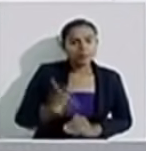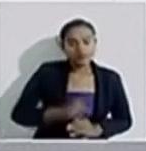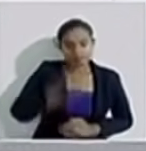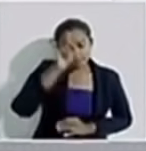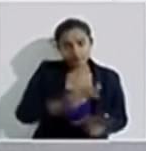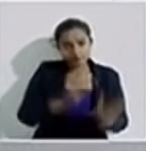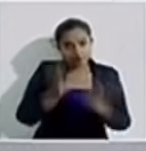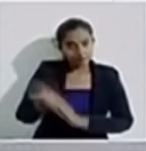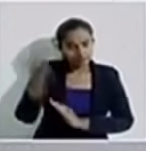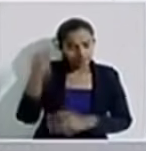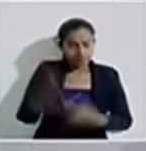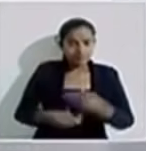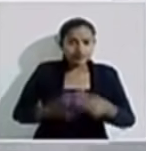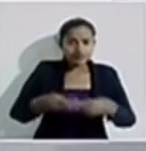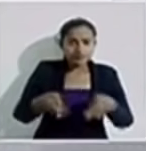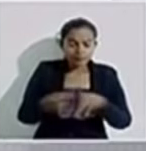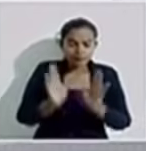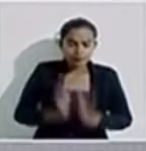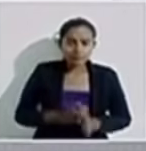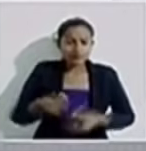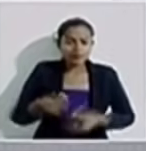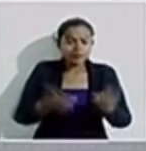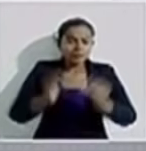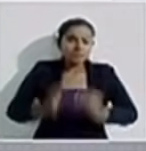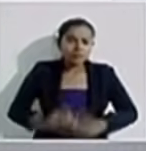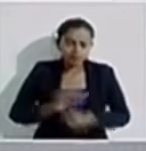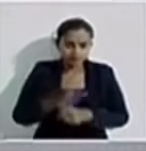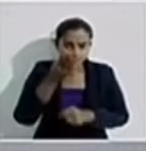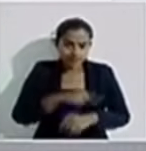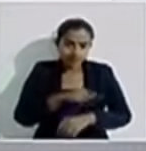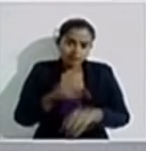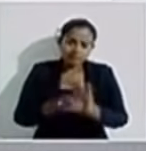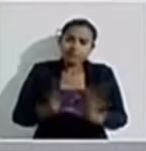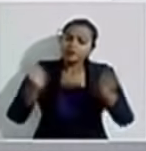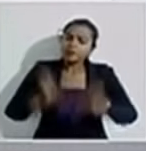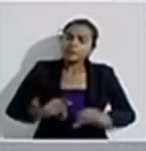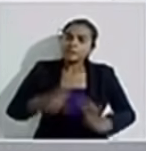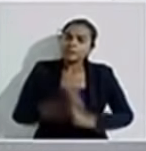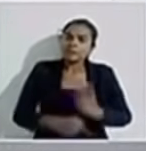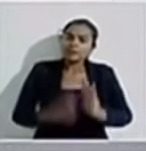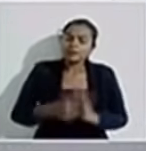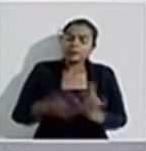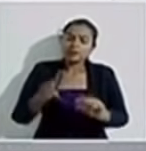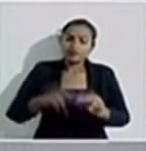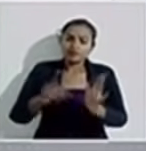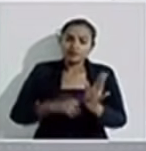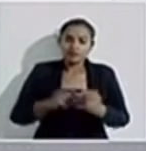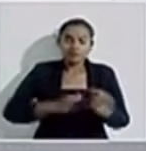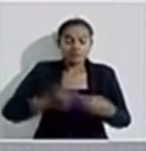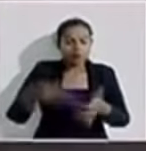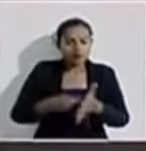fallout from the pandemic have reduced Sri Lankan FLC's credit profiles.